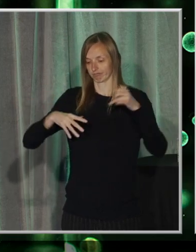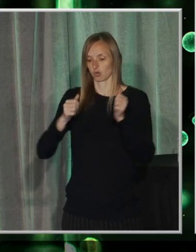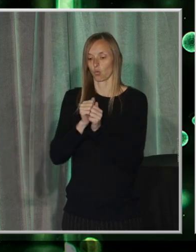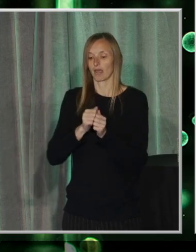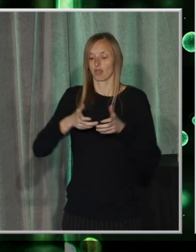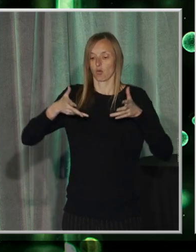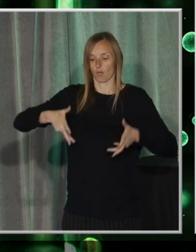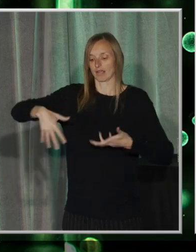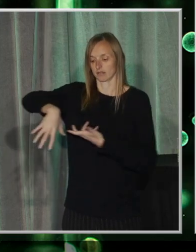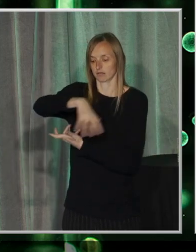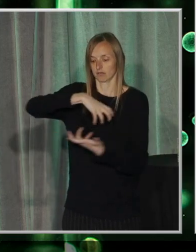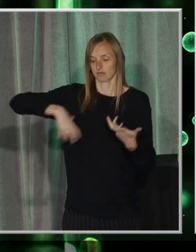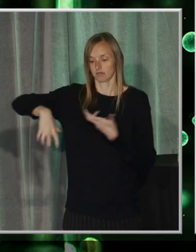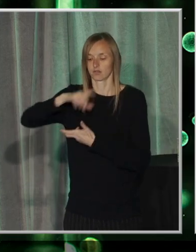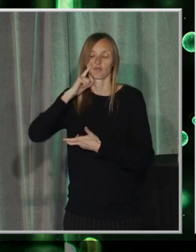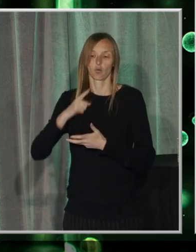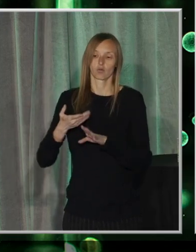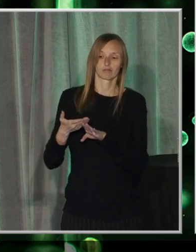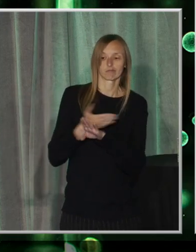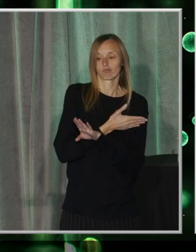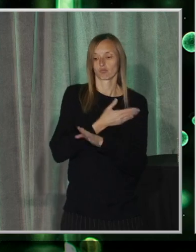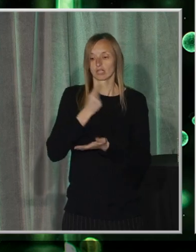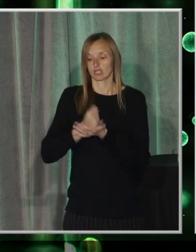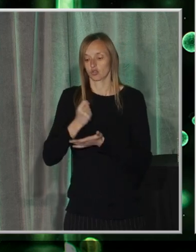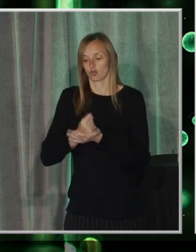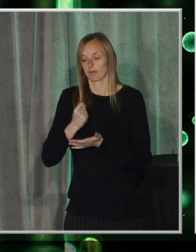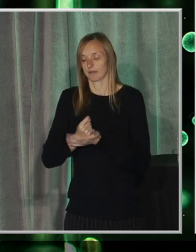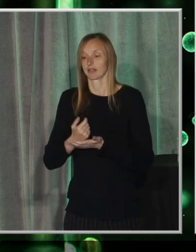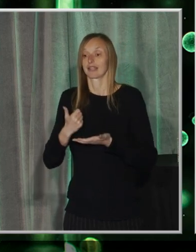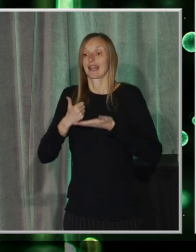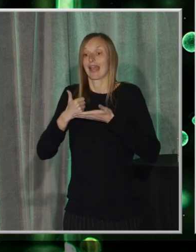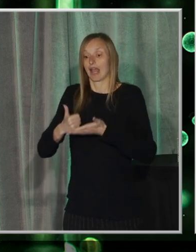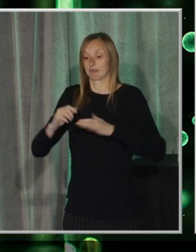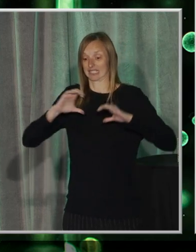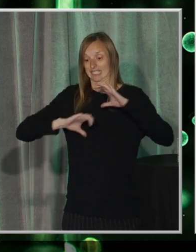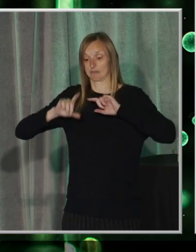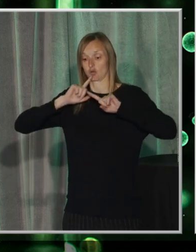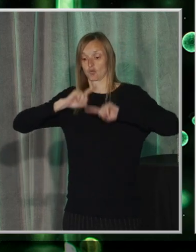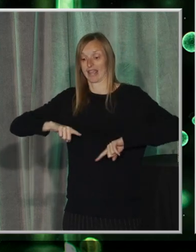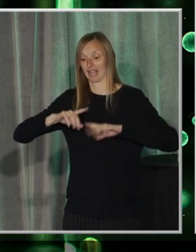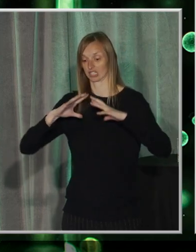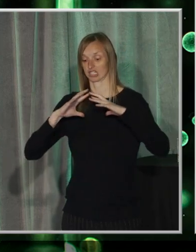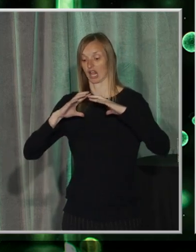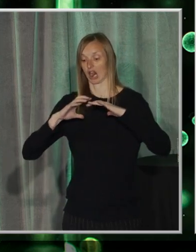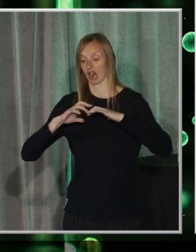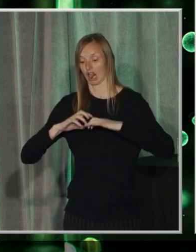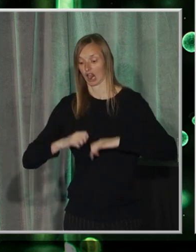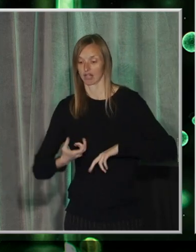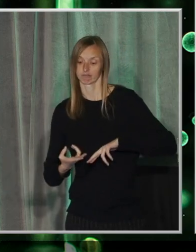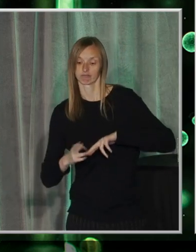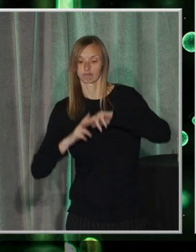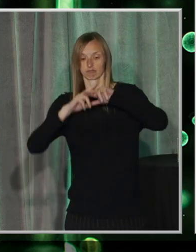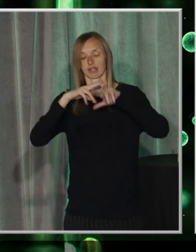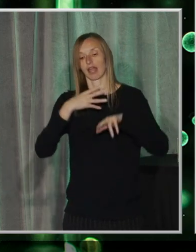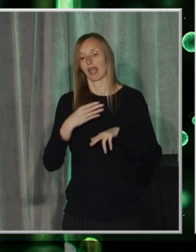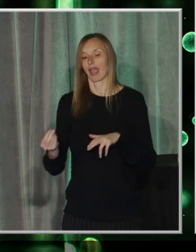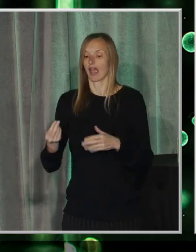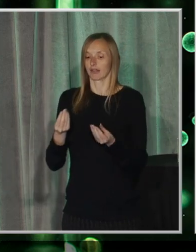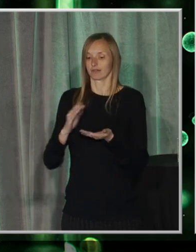advanced pretreatment. This catalyst can accelerate chemical reaction and optimize nutrient